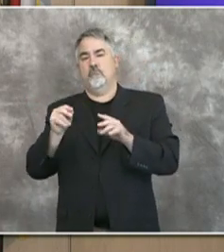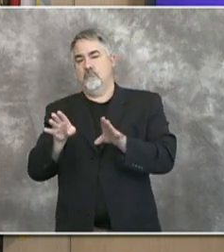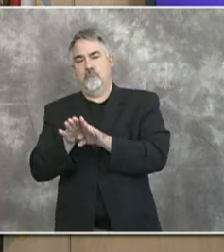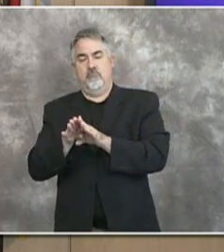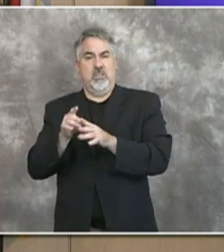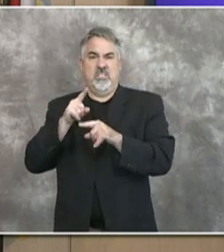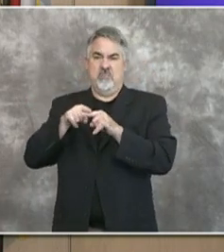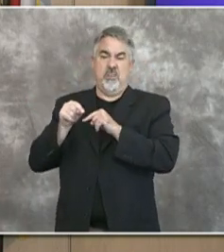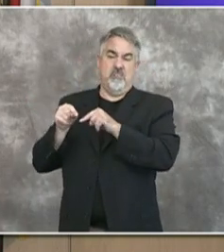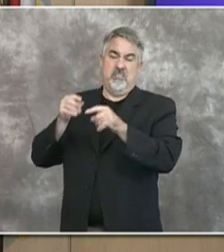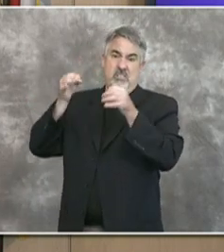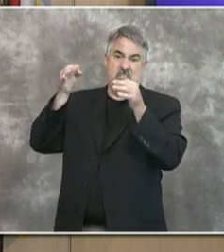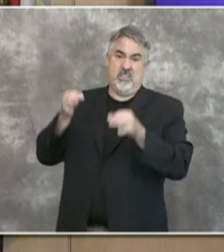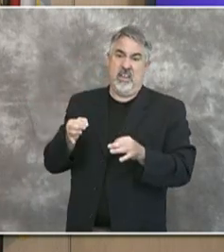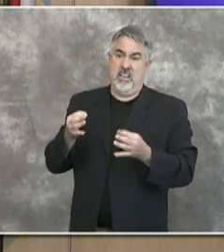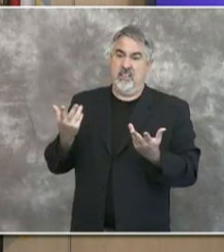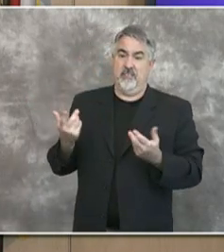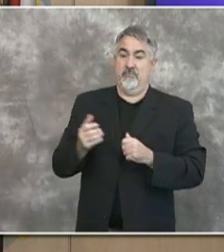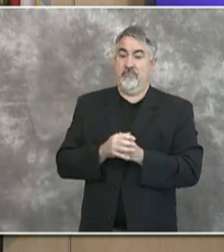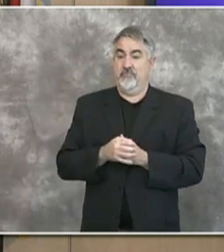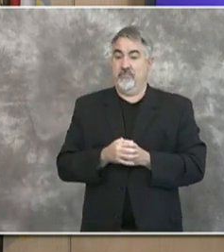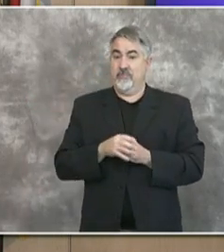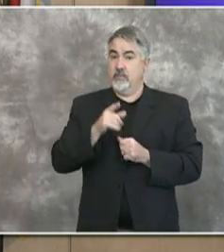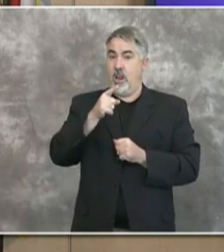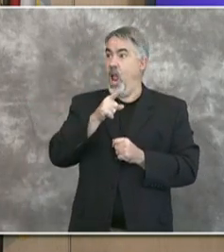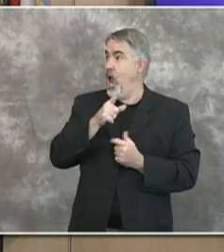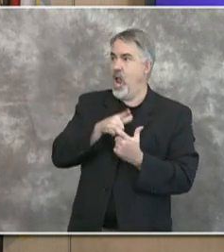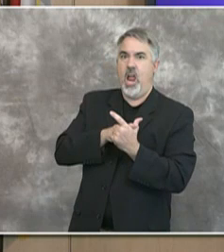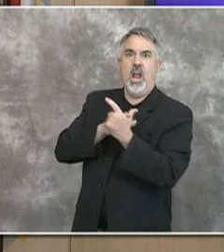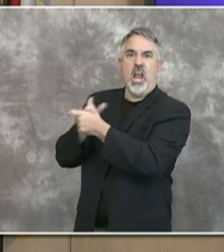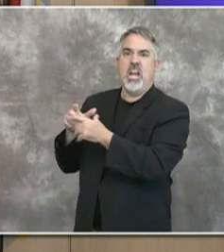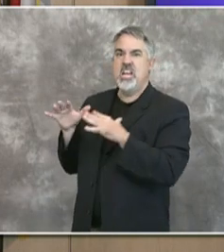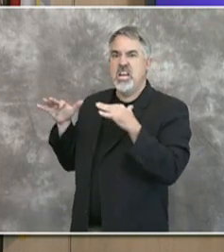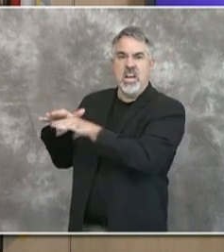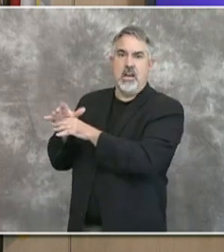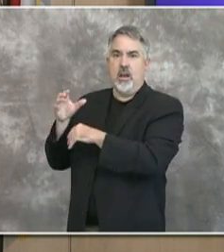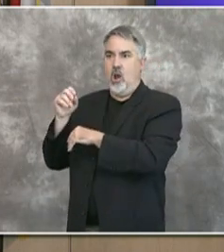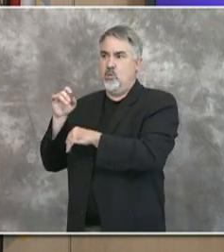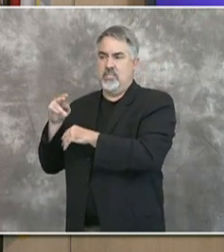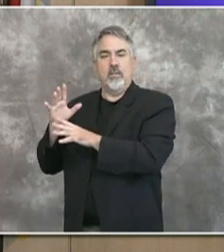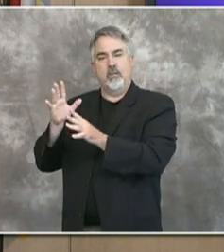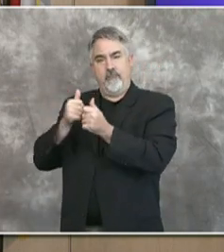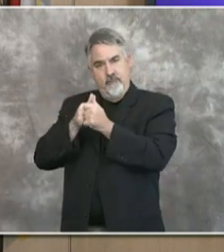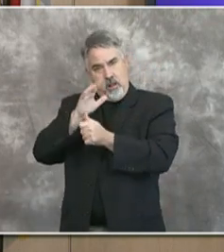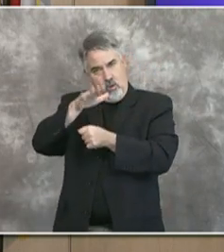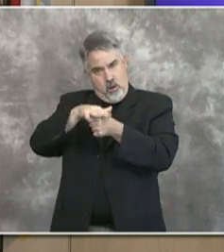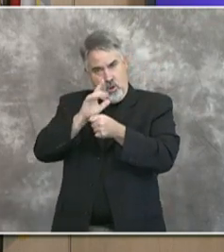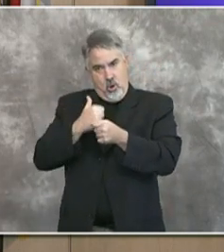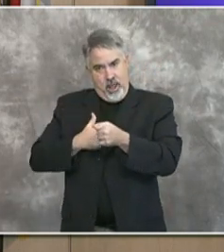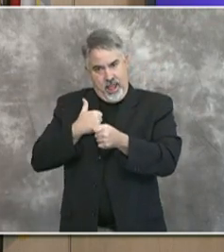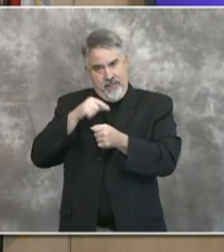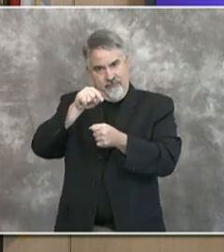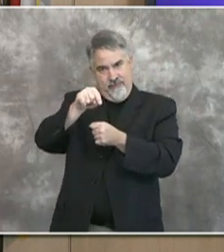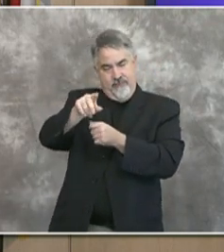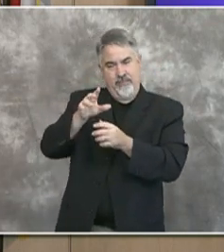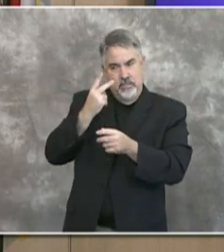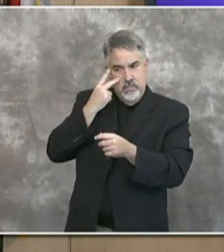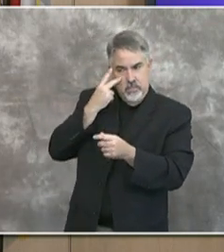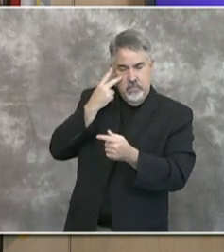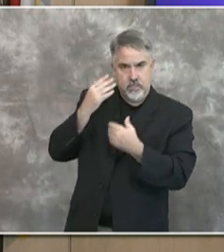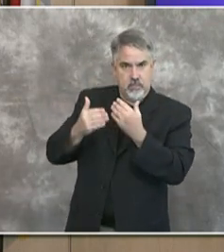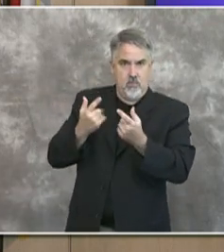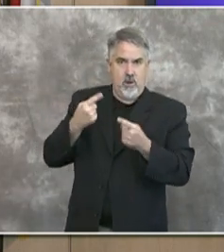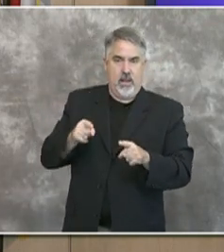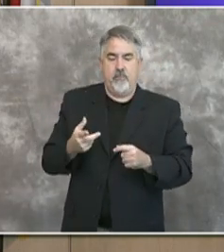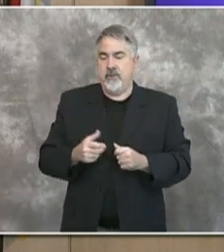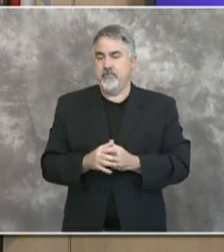on Monday, I would encourage you to check with your local city to determine if they will be open, staffed, and ready, or if it will come at a later date.